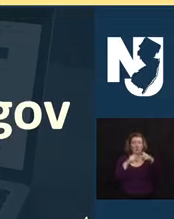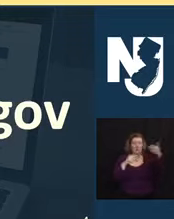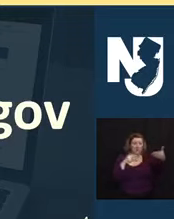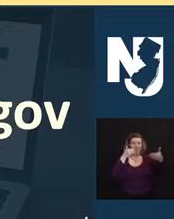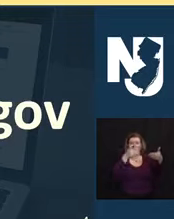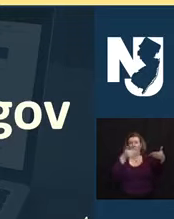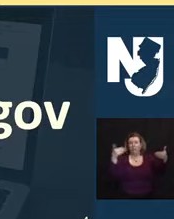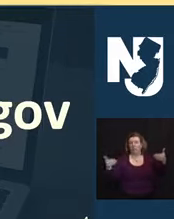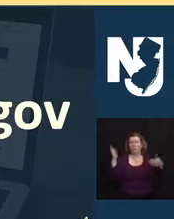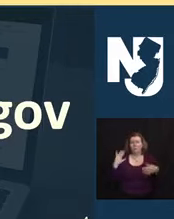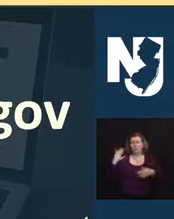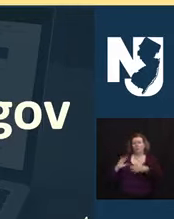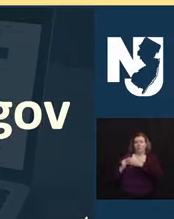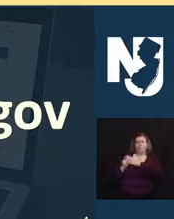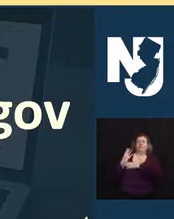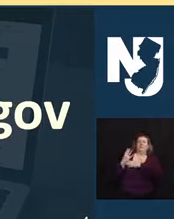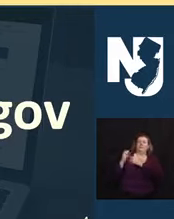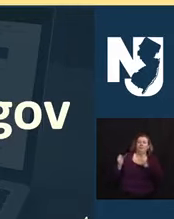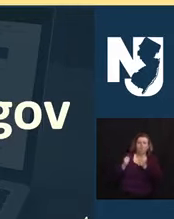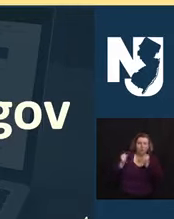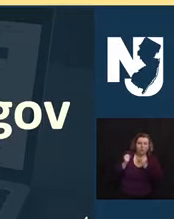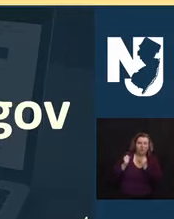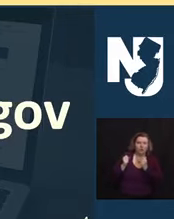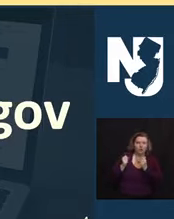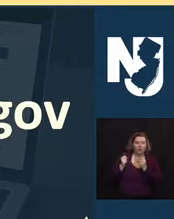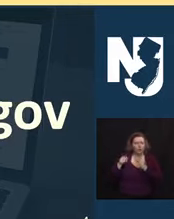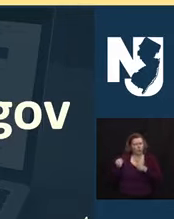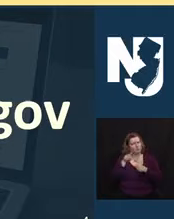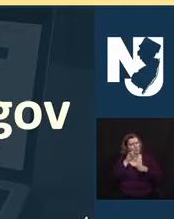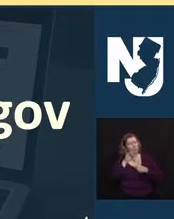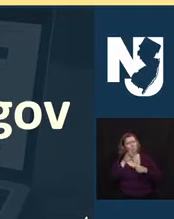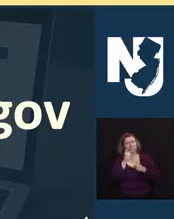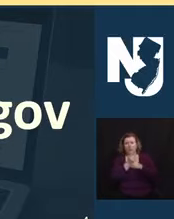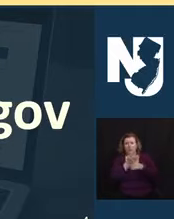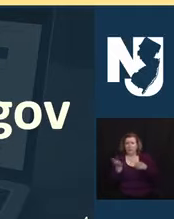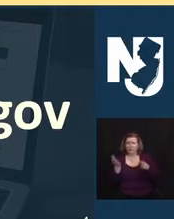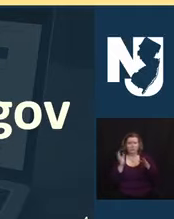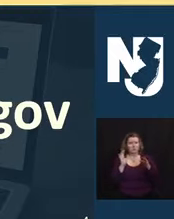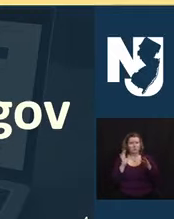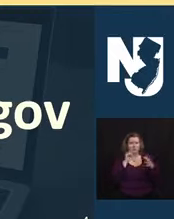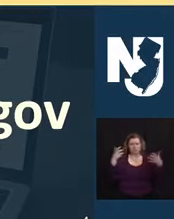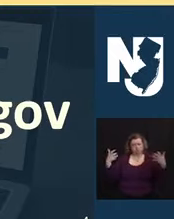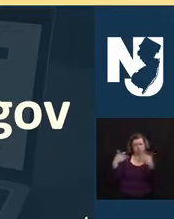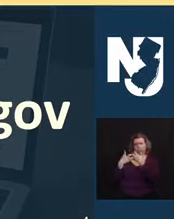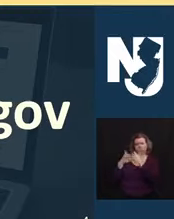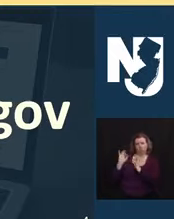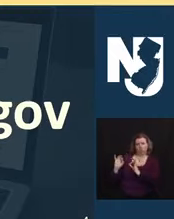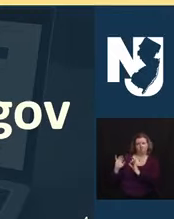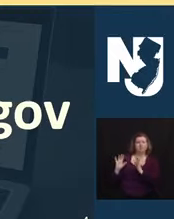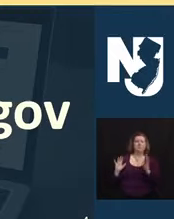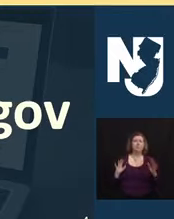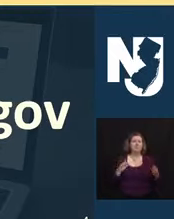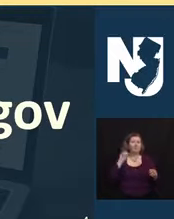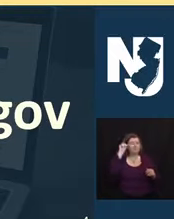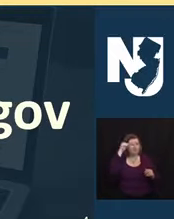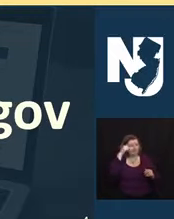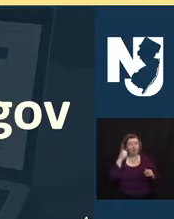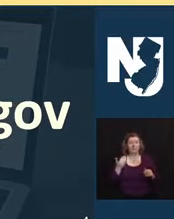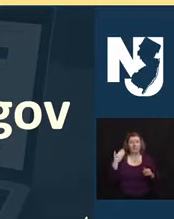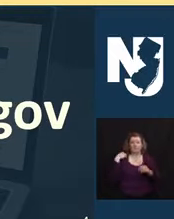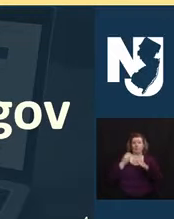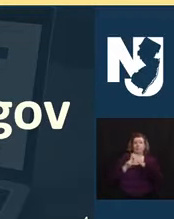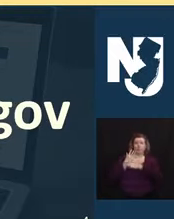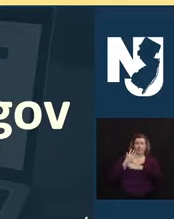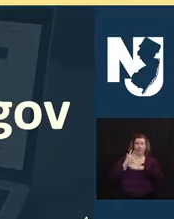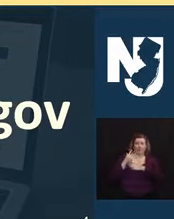has been needed to do to slow the spread. And in both instances, whether it was in the spring of last year or the winter of this